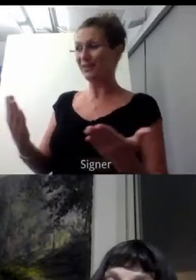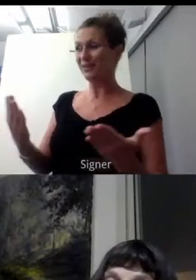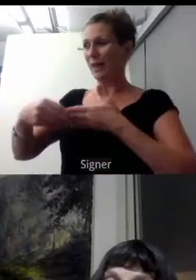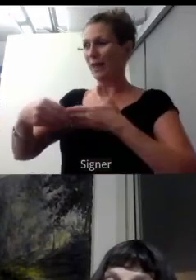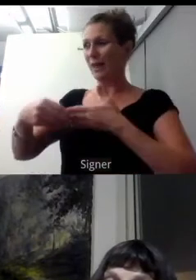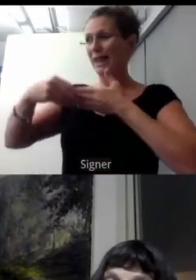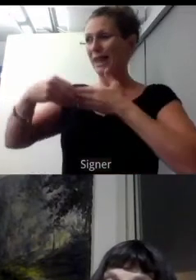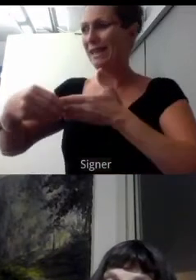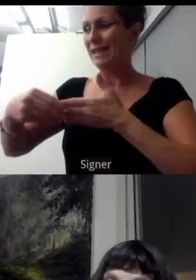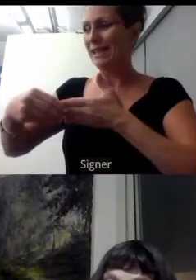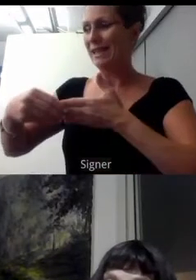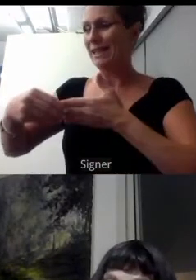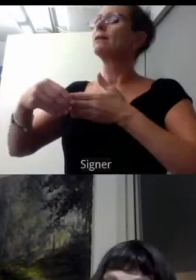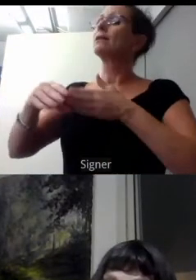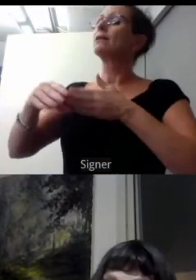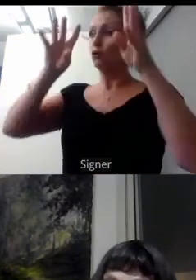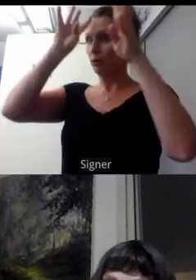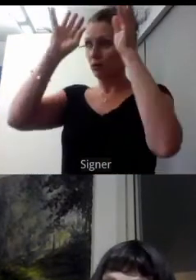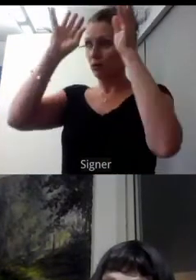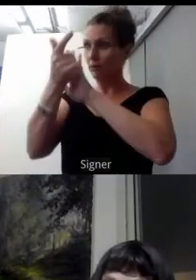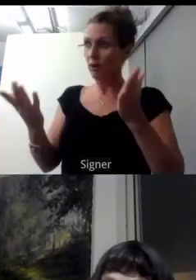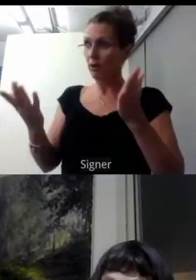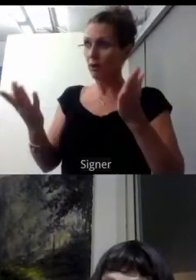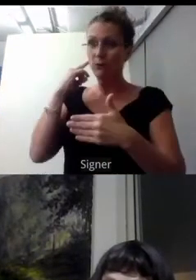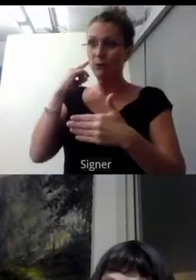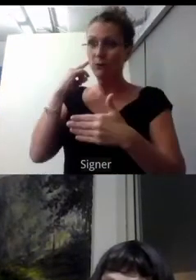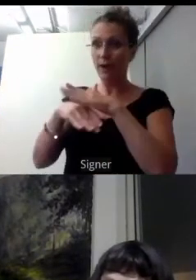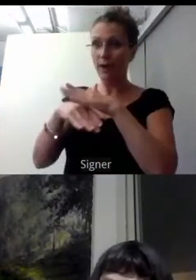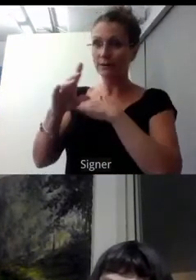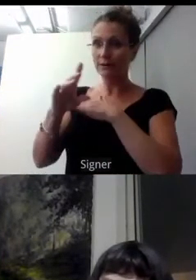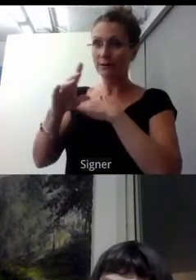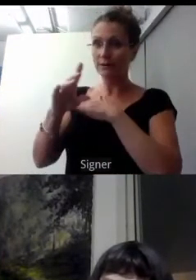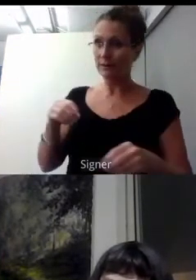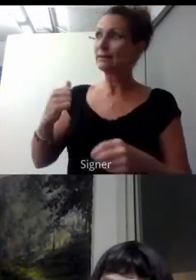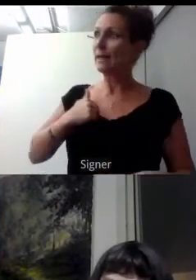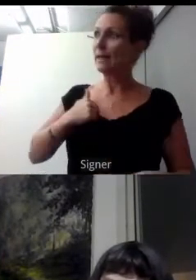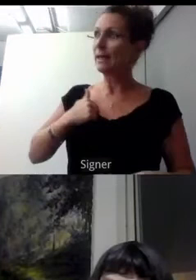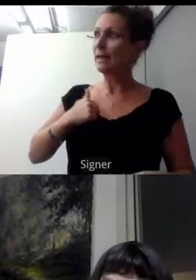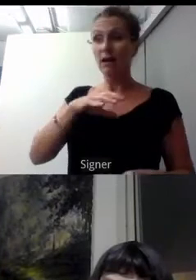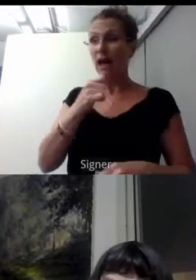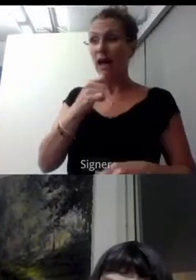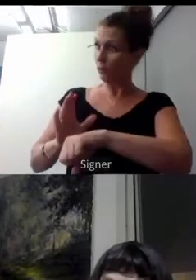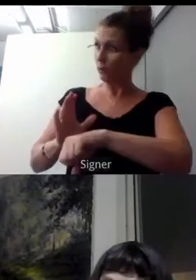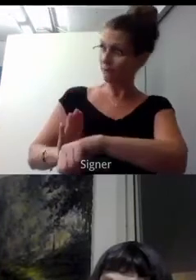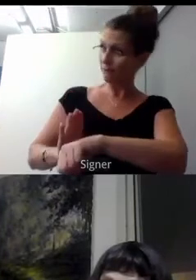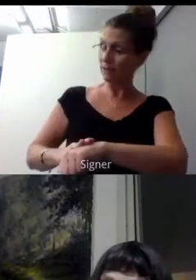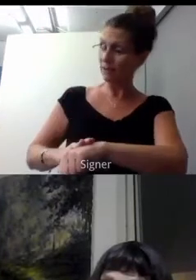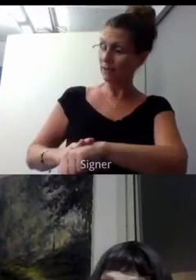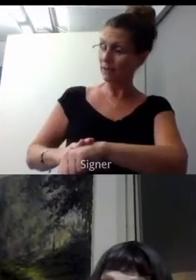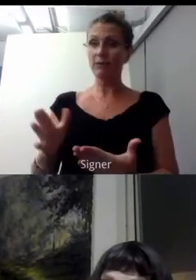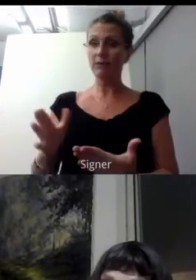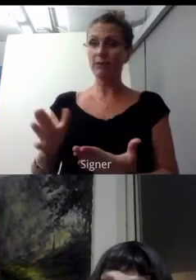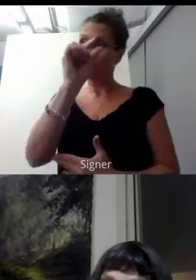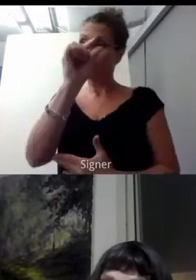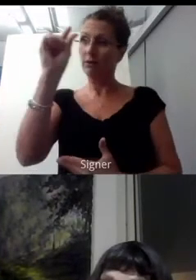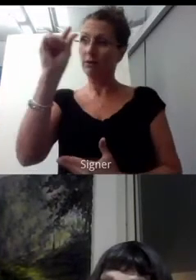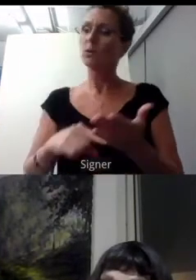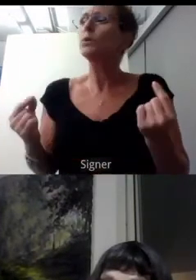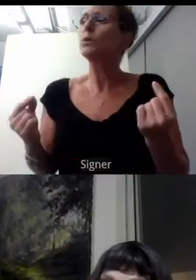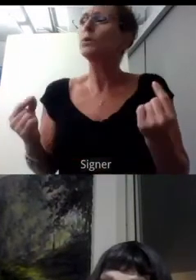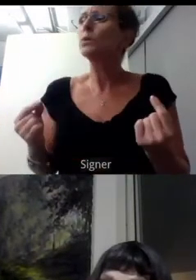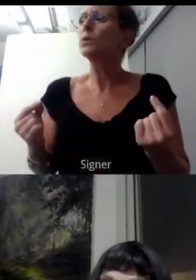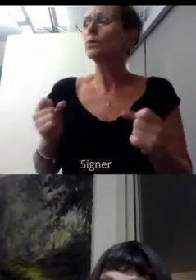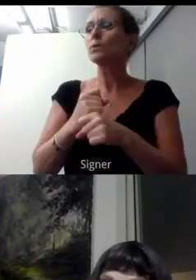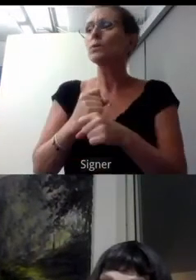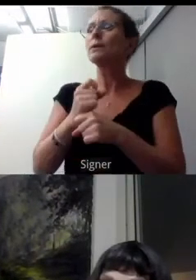other advice you would give her government on what to do to ensure that there is effective